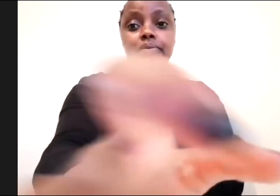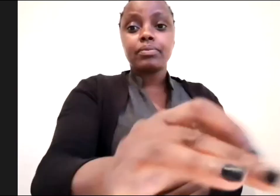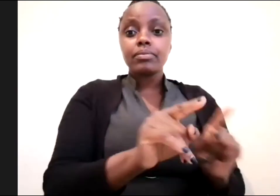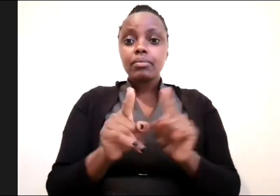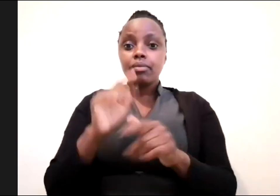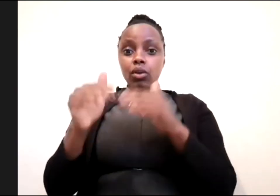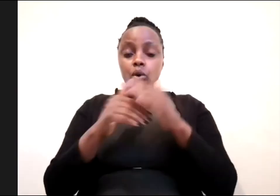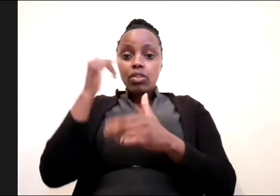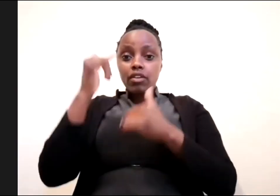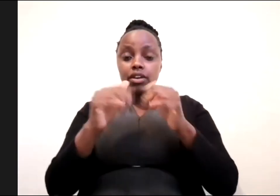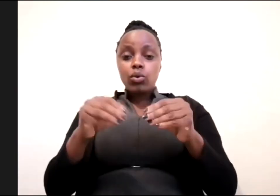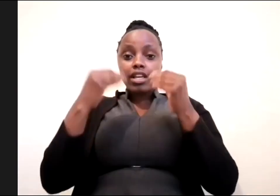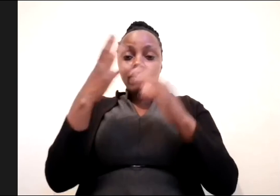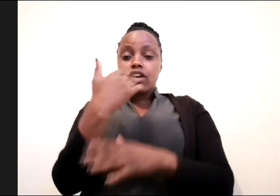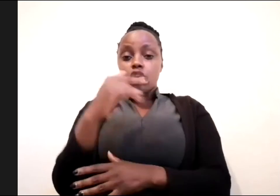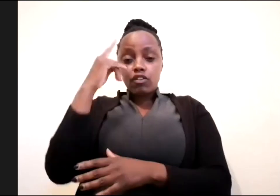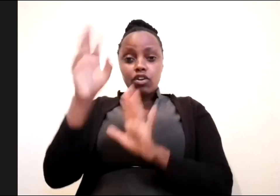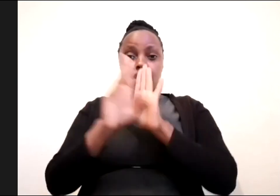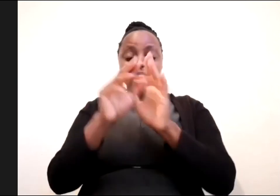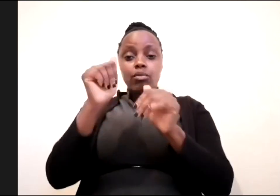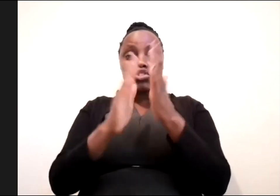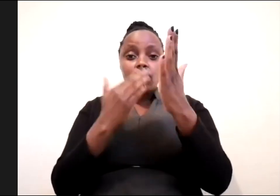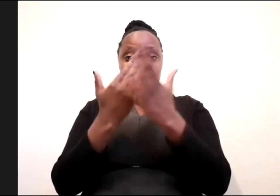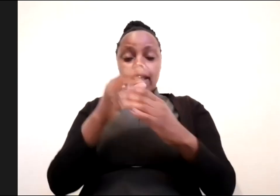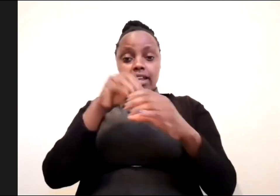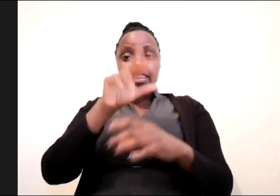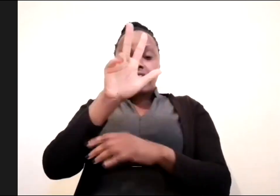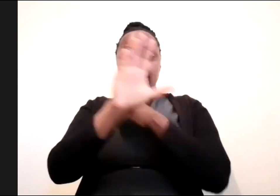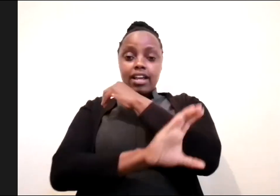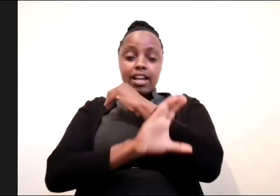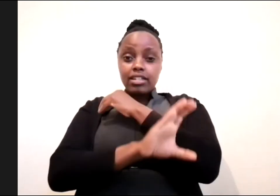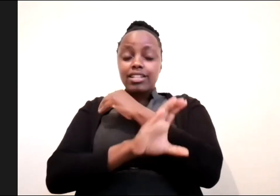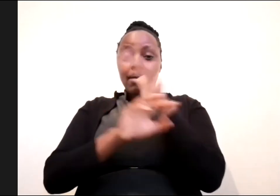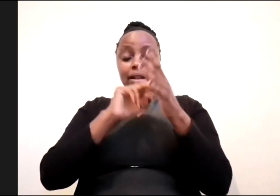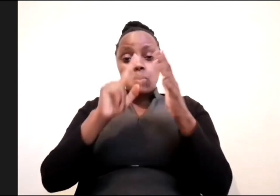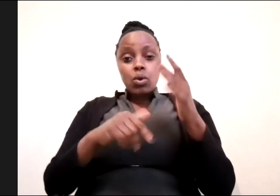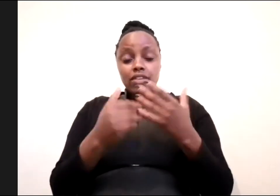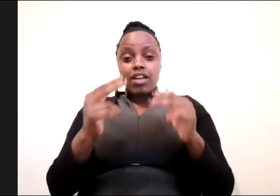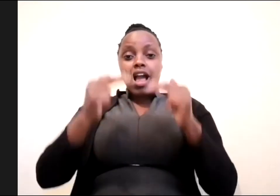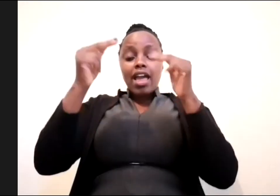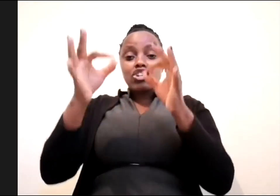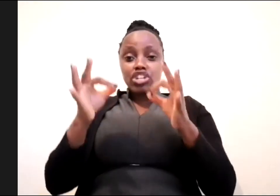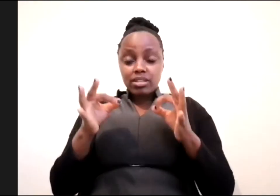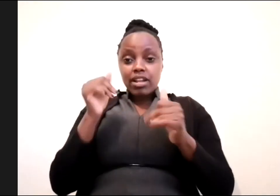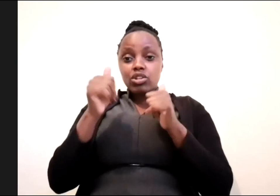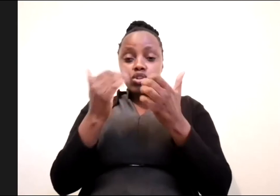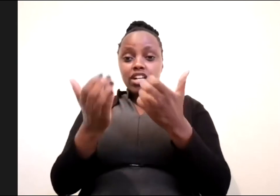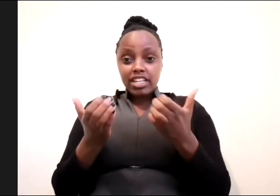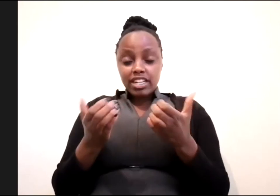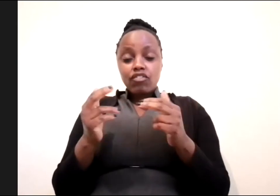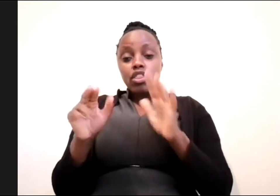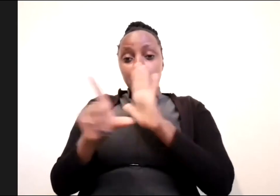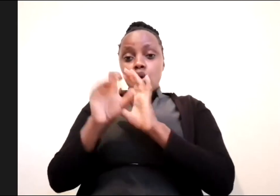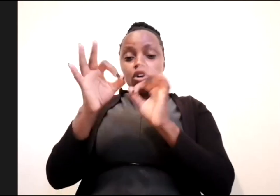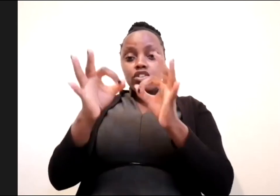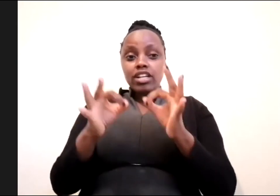is the document of reference that is applied in the third country. So higher transparency instead of a lower transparency. What